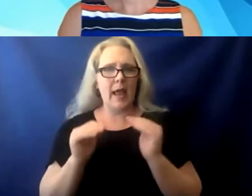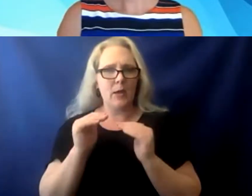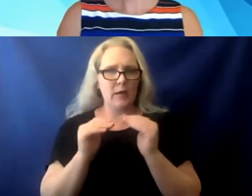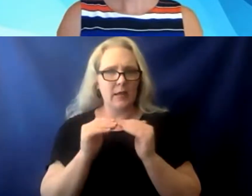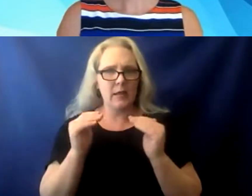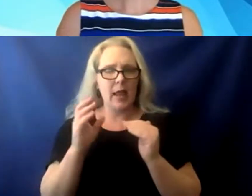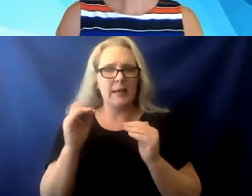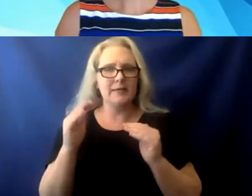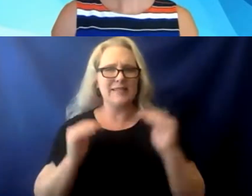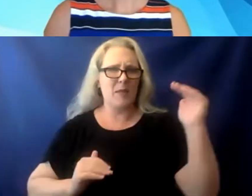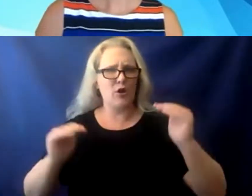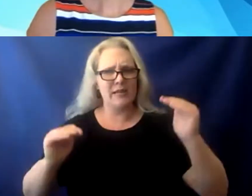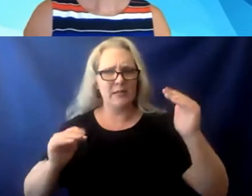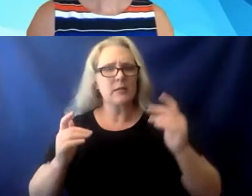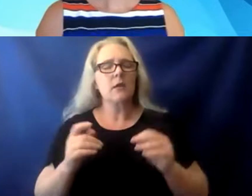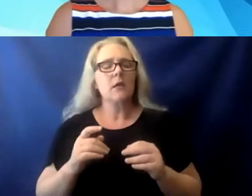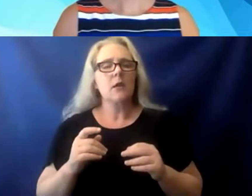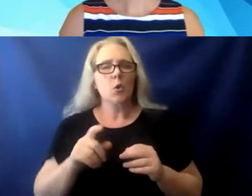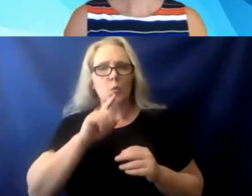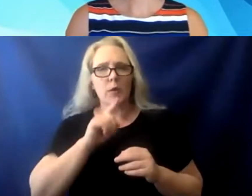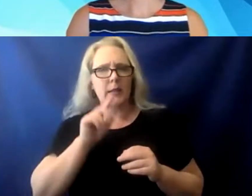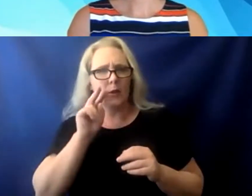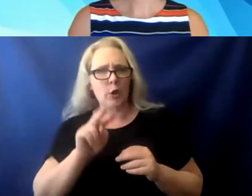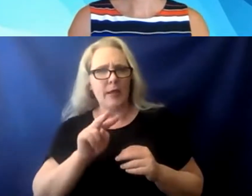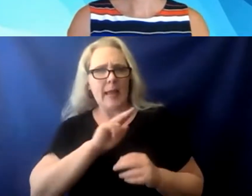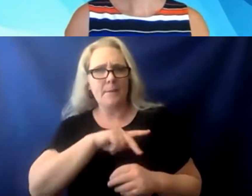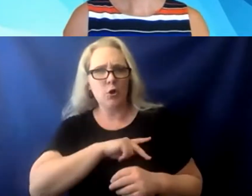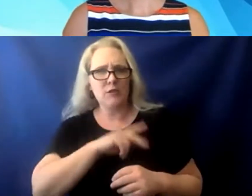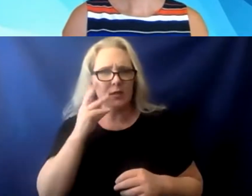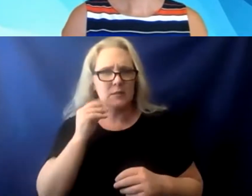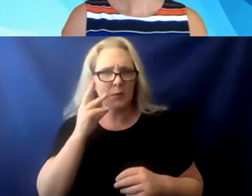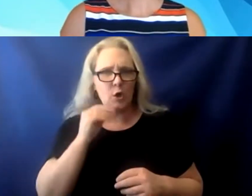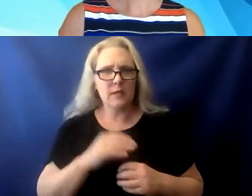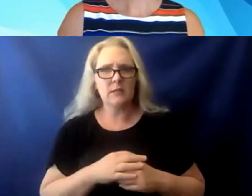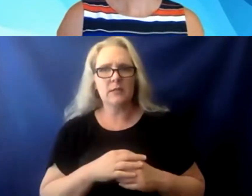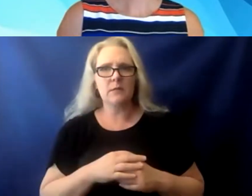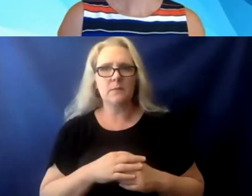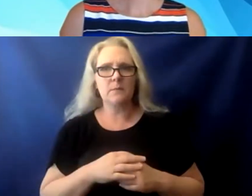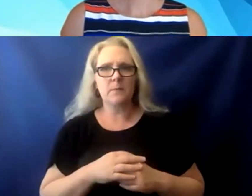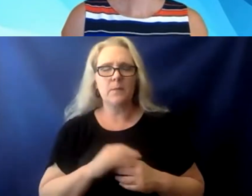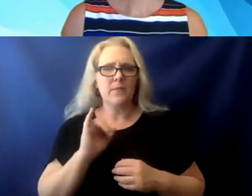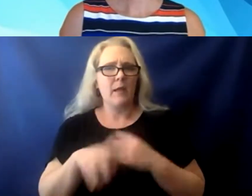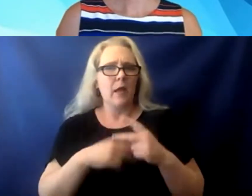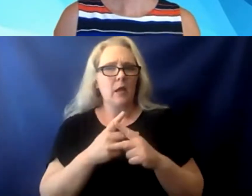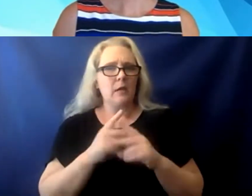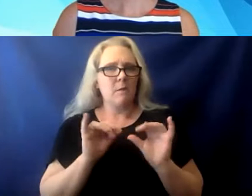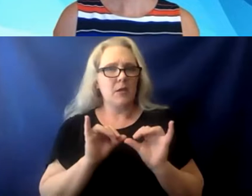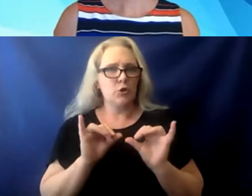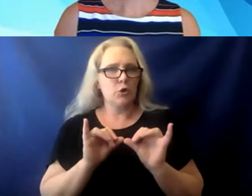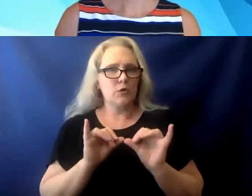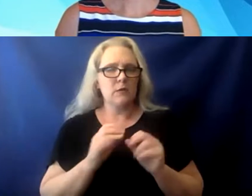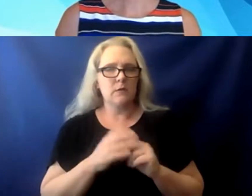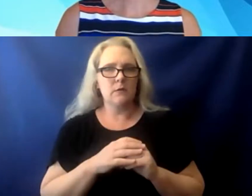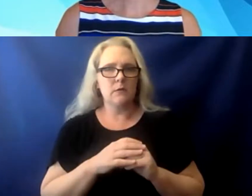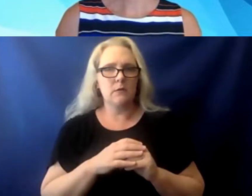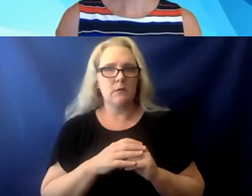about really looking at like personal experience, like those kinds of measures that I know are in like one